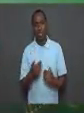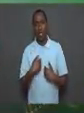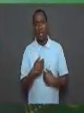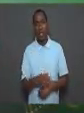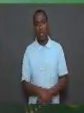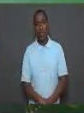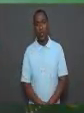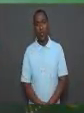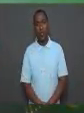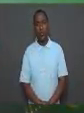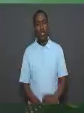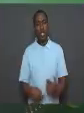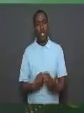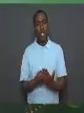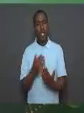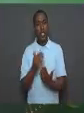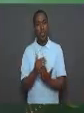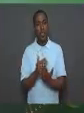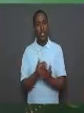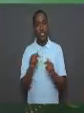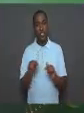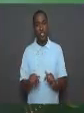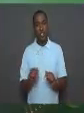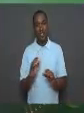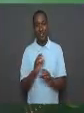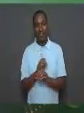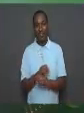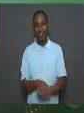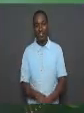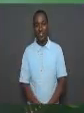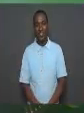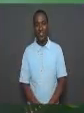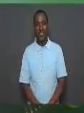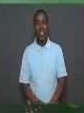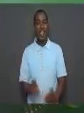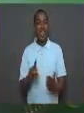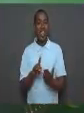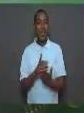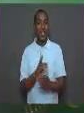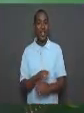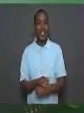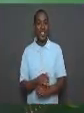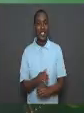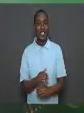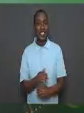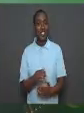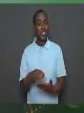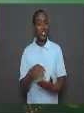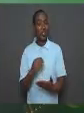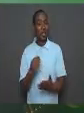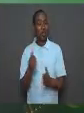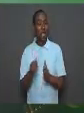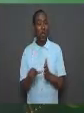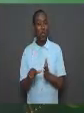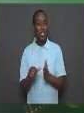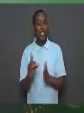That concludes our lesson for today. To review, we learned about amoebic